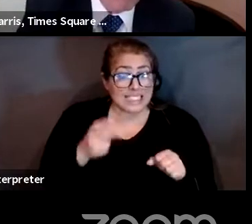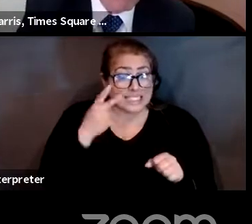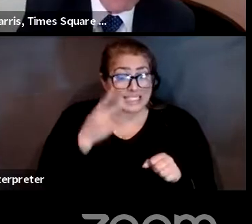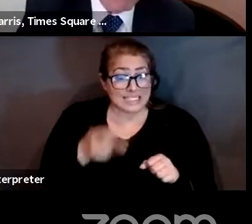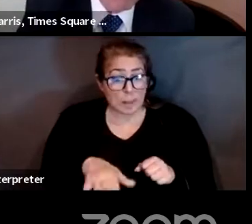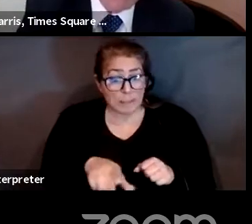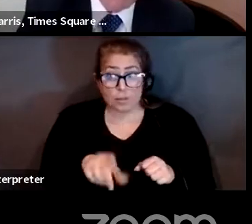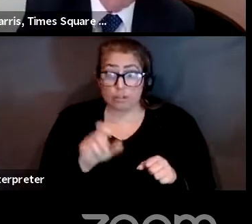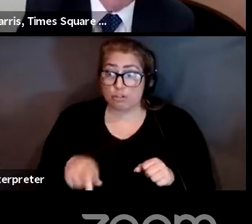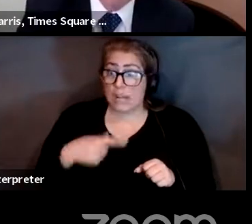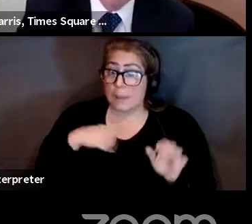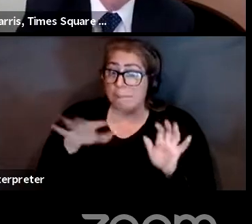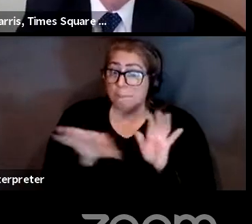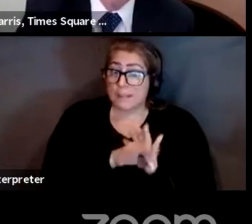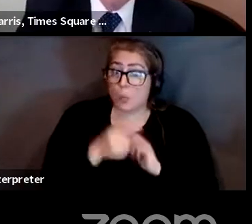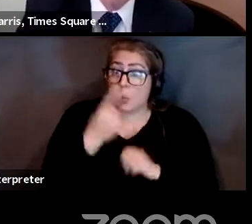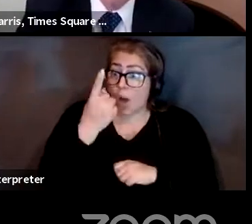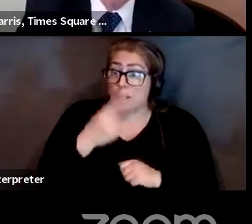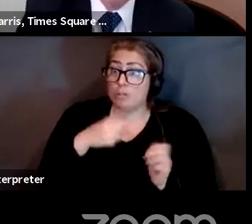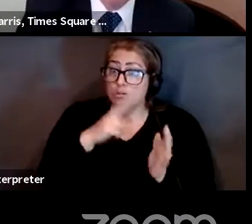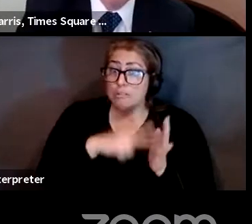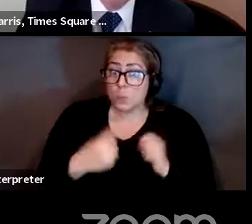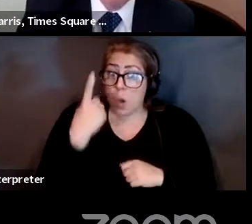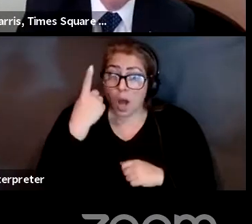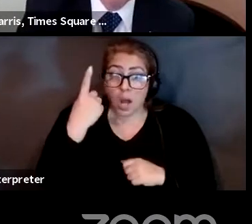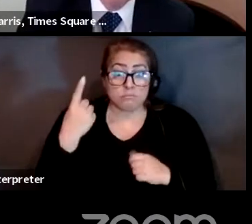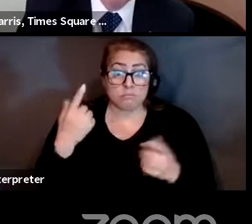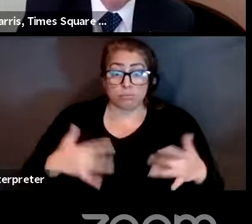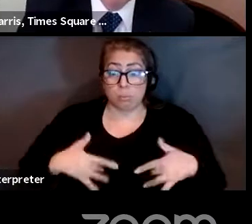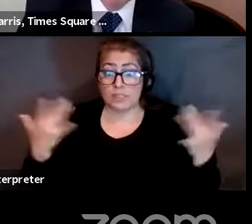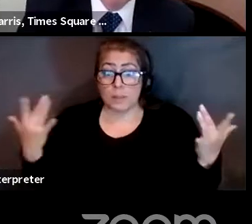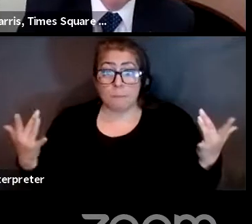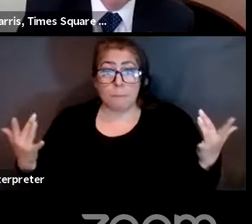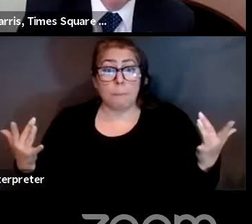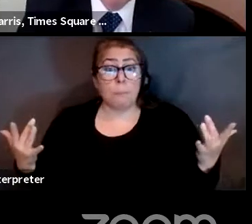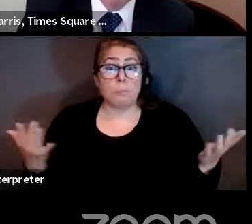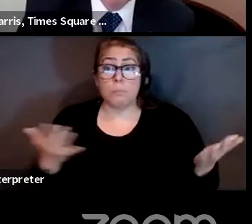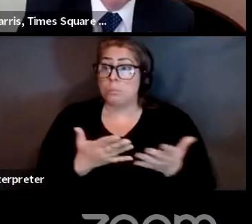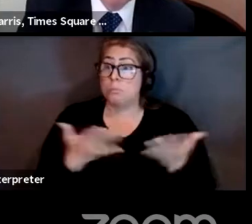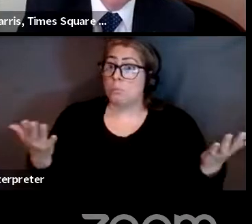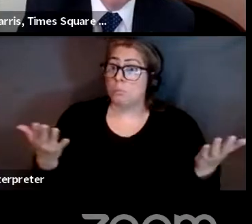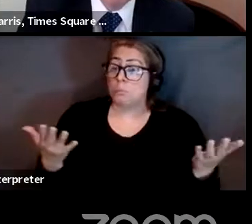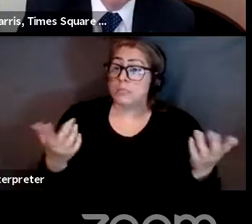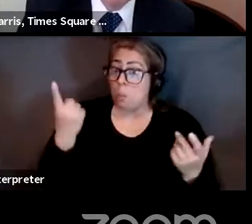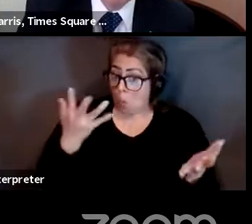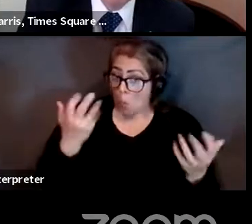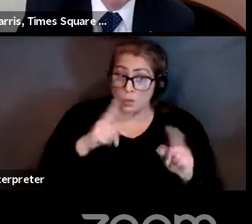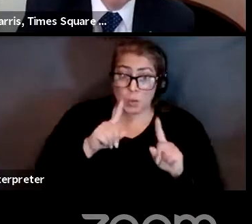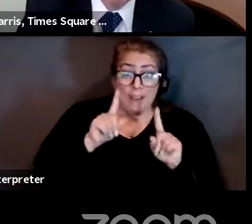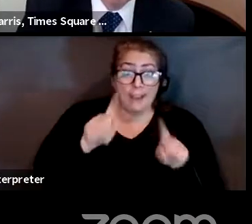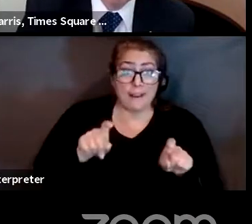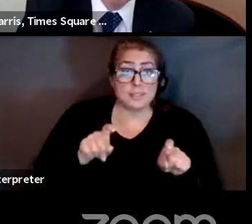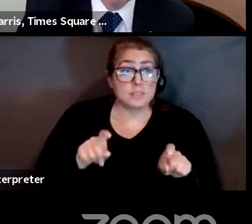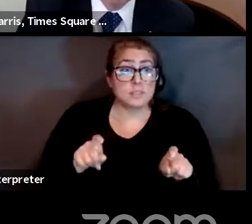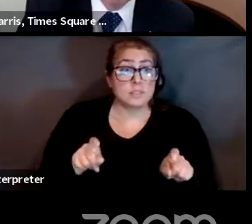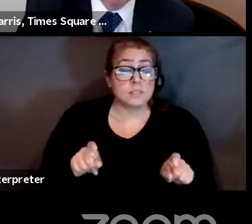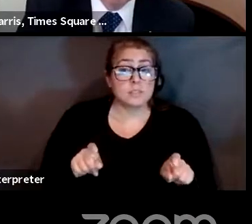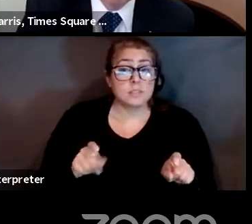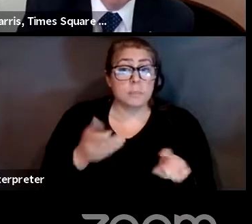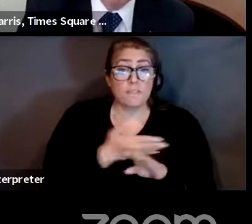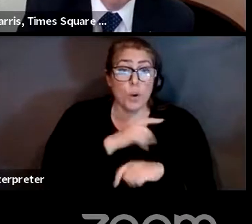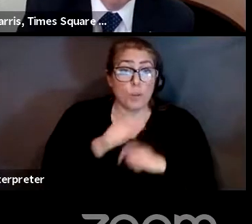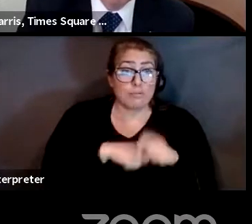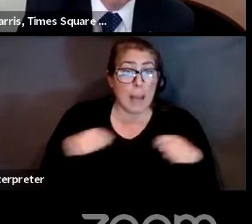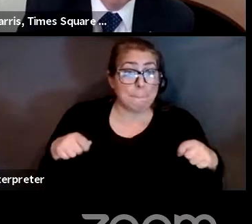should I just read one from here, or is there something, is someone going to ask one or two of those before we say